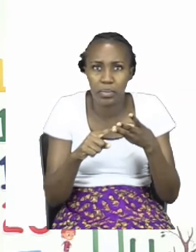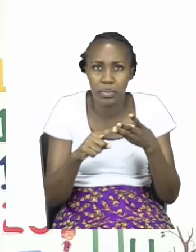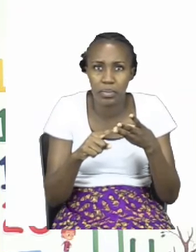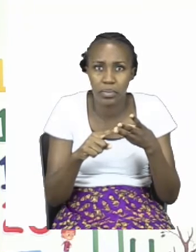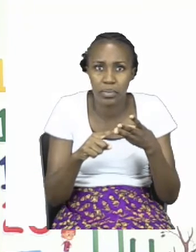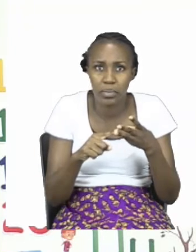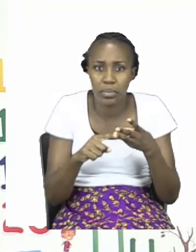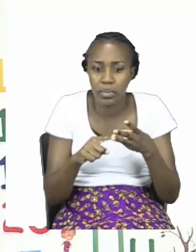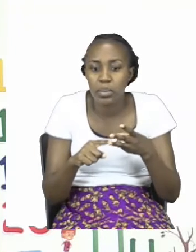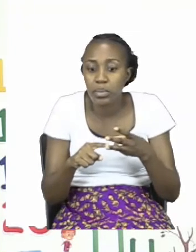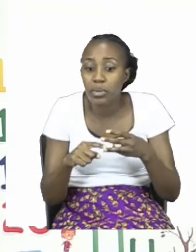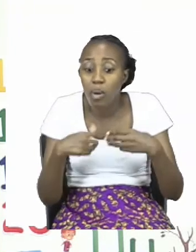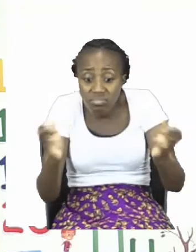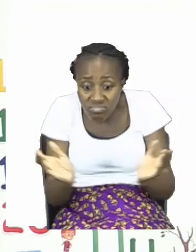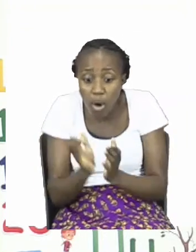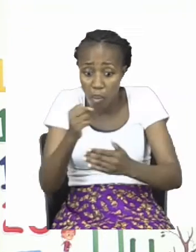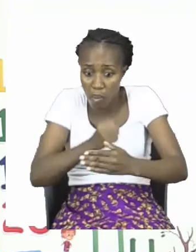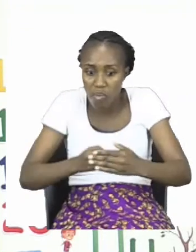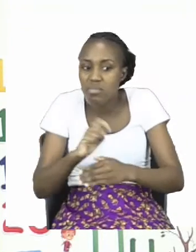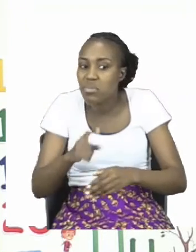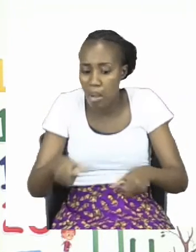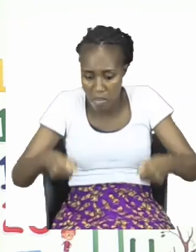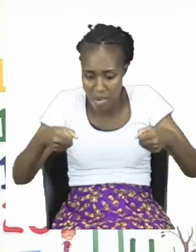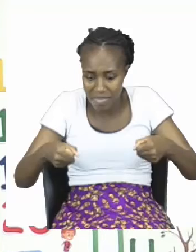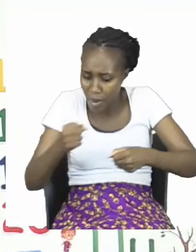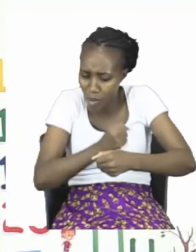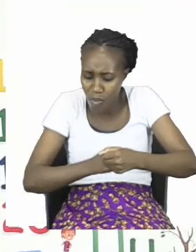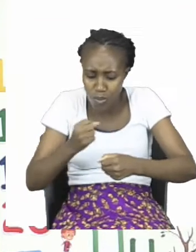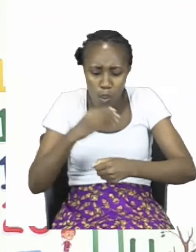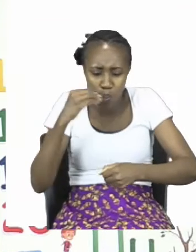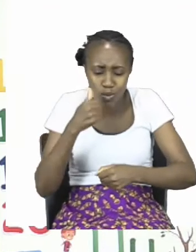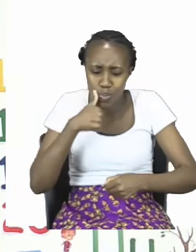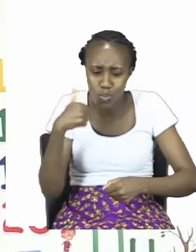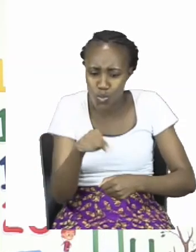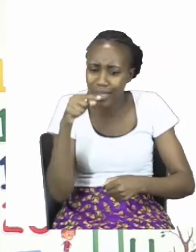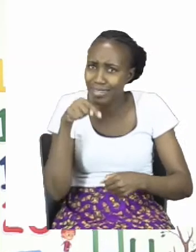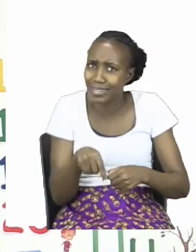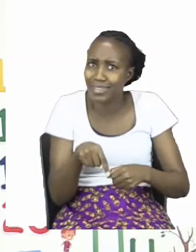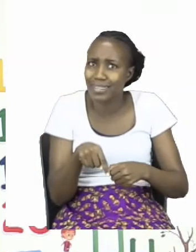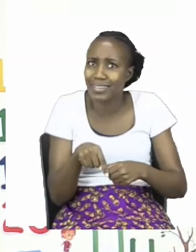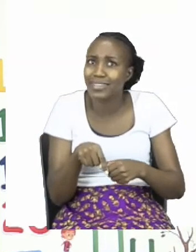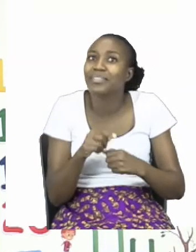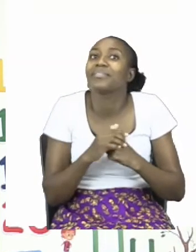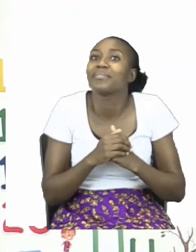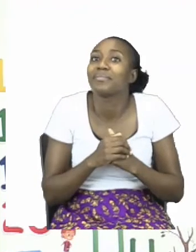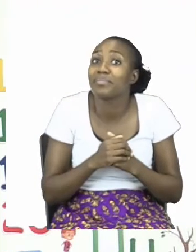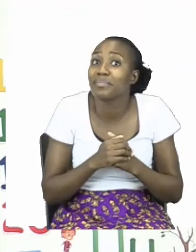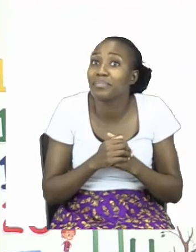something that people cook in. Sometimes they have delicious stews called potjie. Other times they